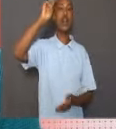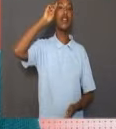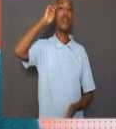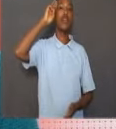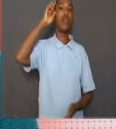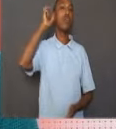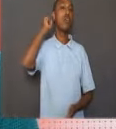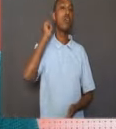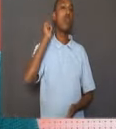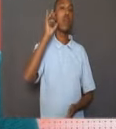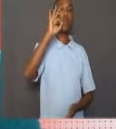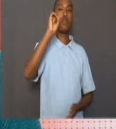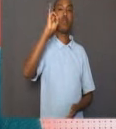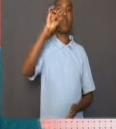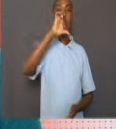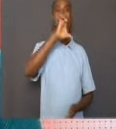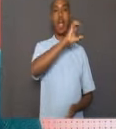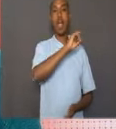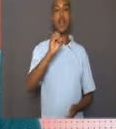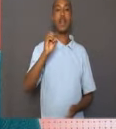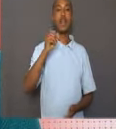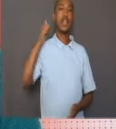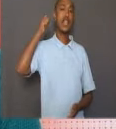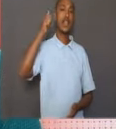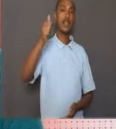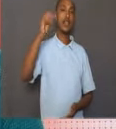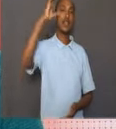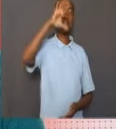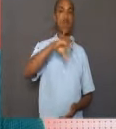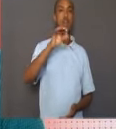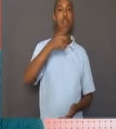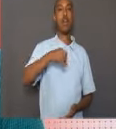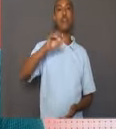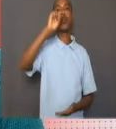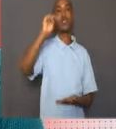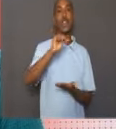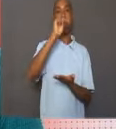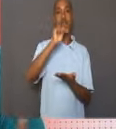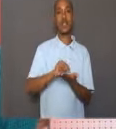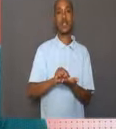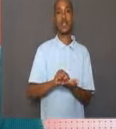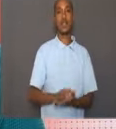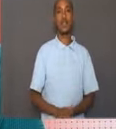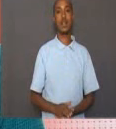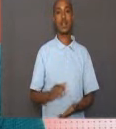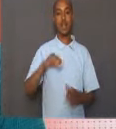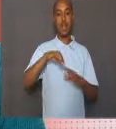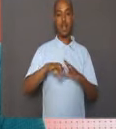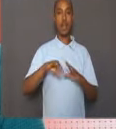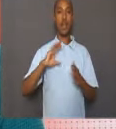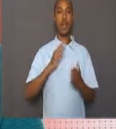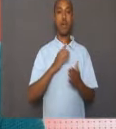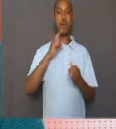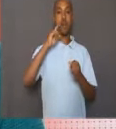gold foil experiment and his discovery of the nucleus. In our next